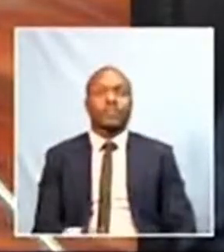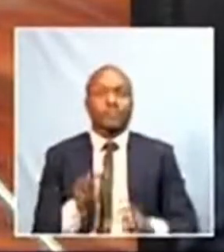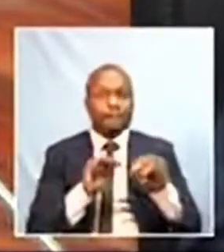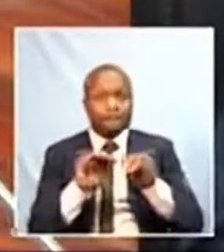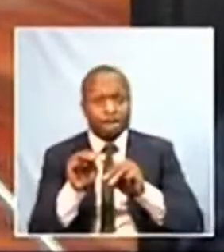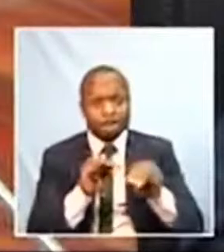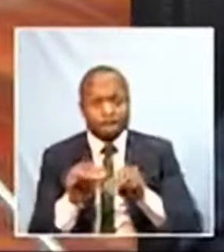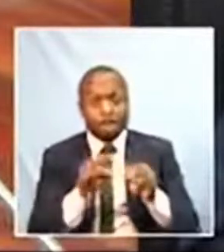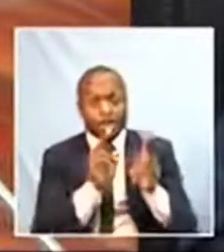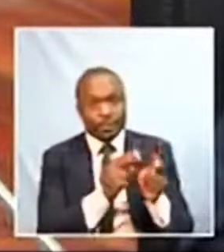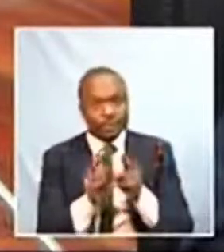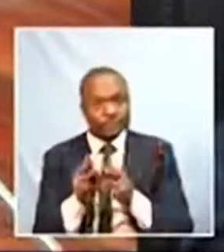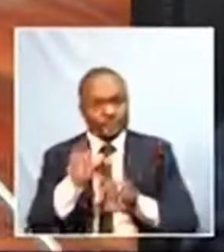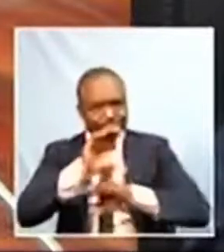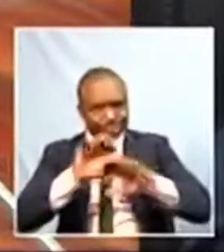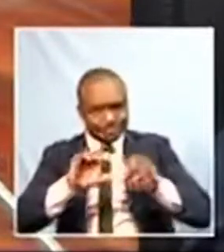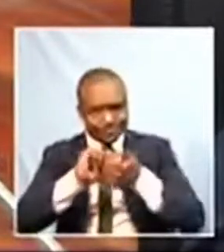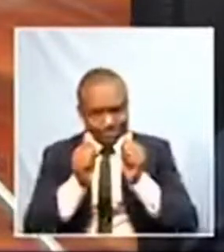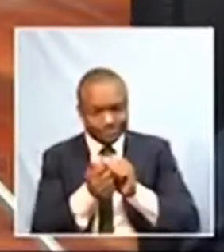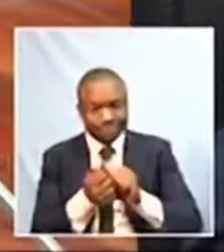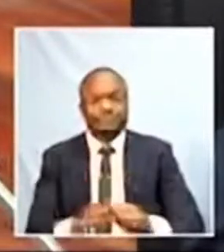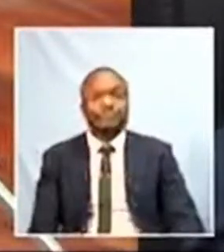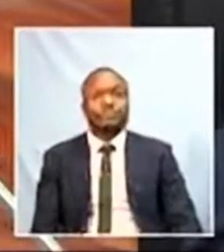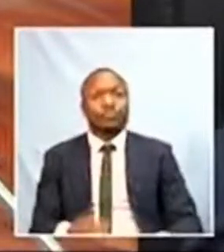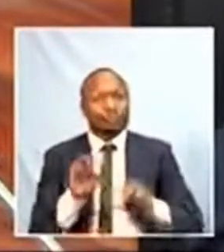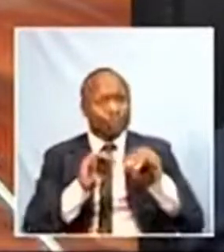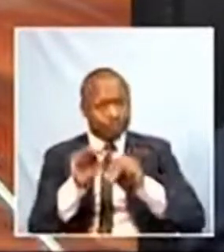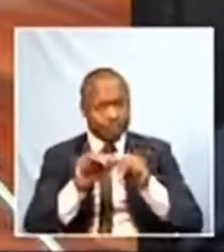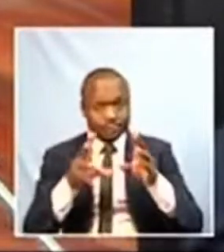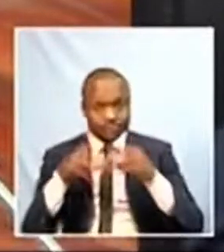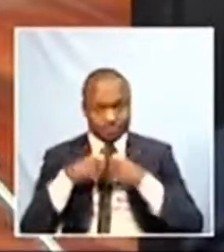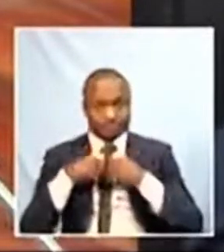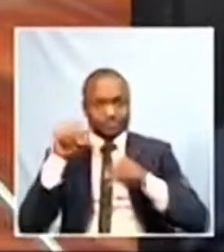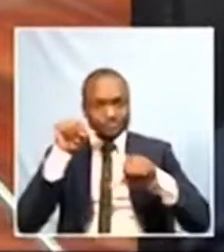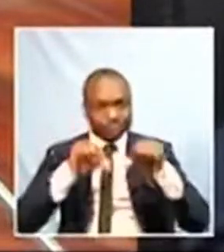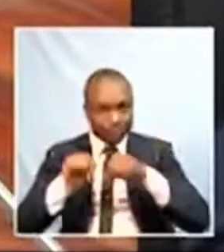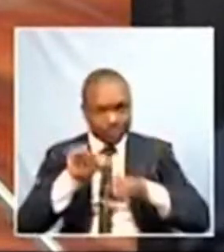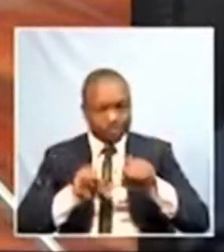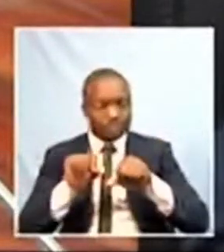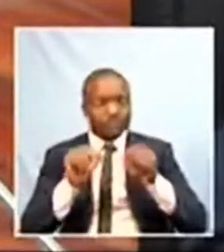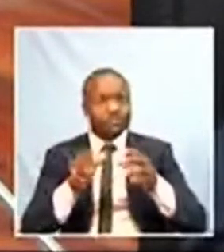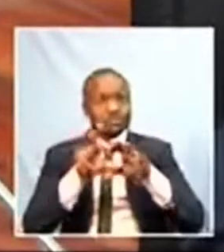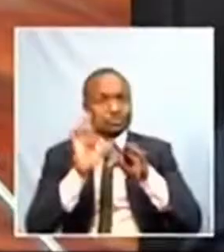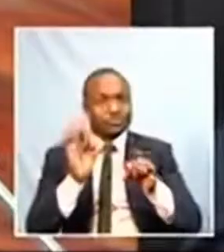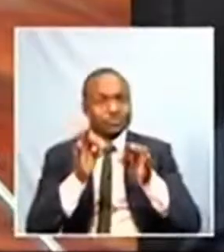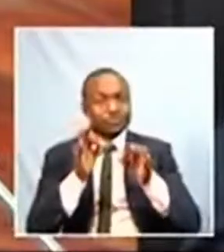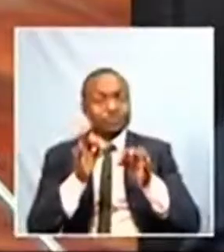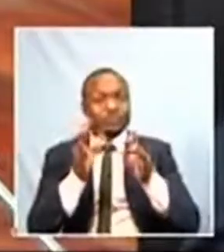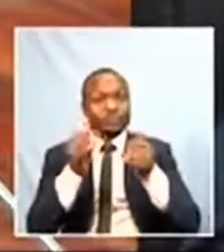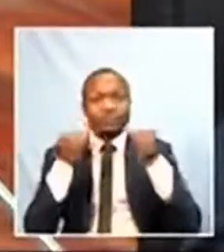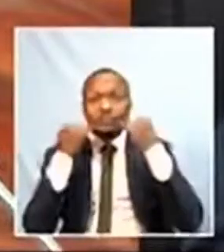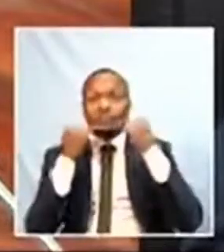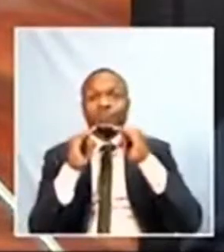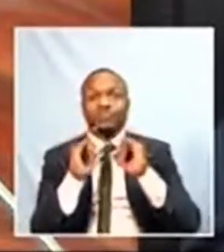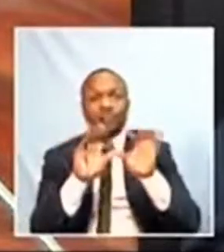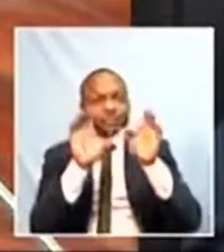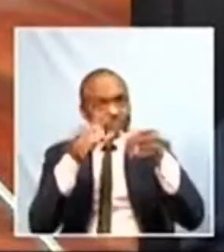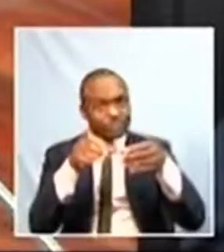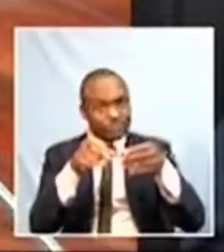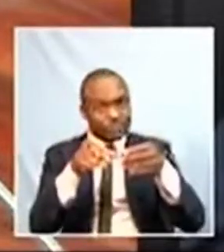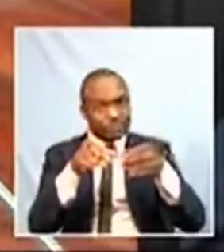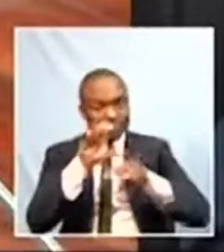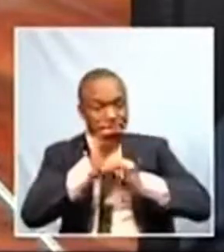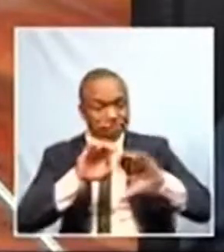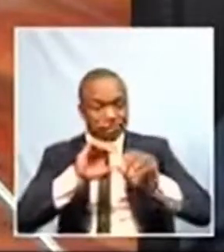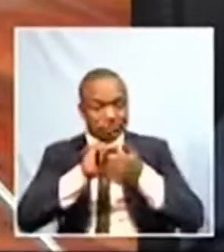Management response. Cause of query. Management acknowledges the observation of the Auditor General and wishes to inform the committee that the